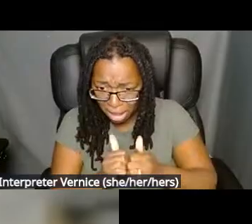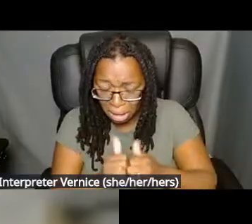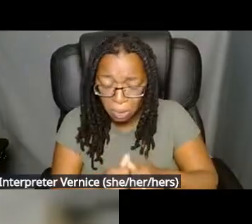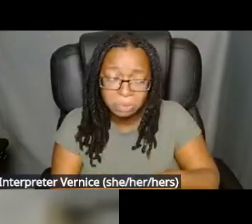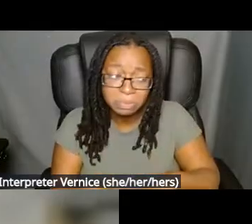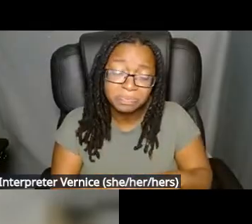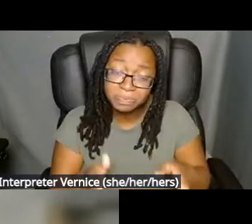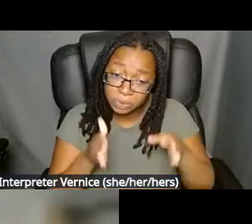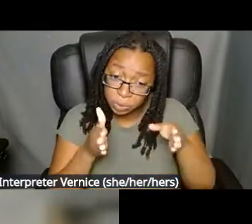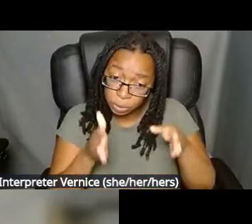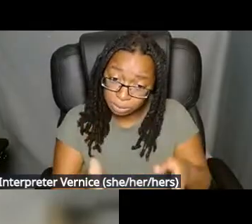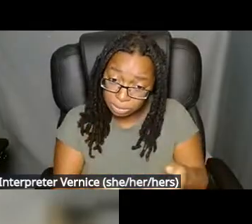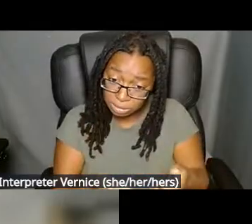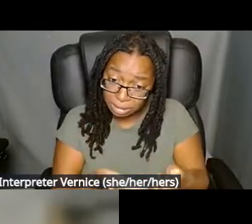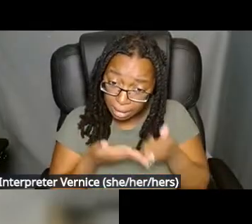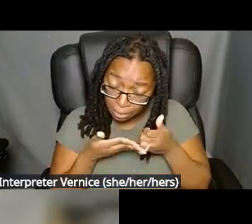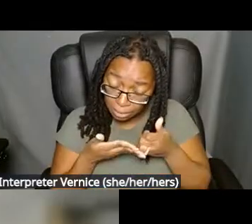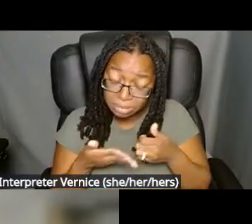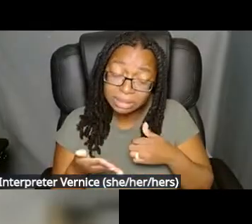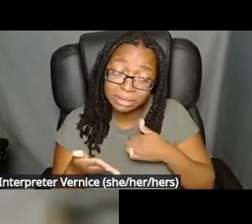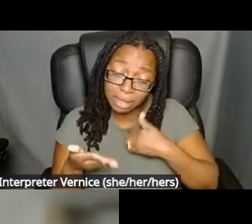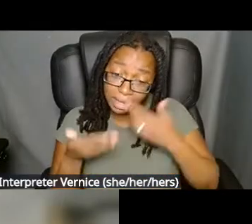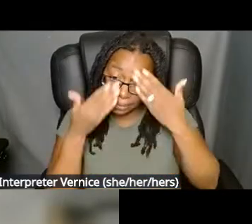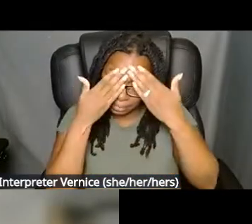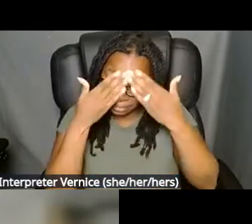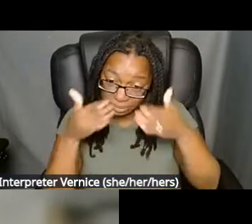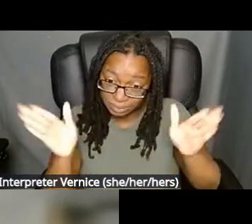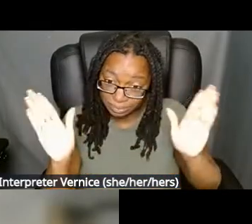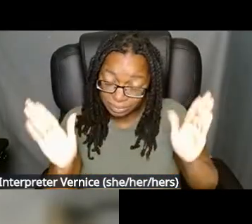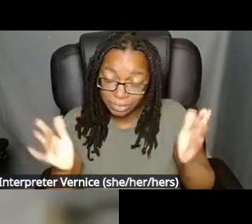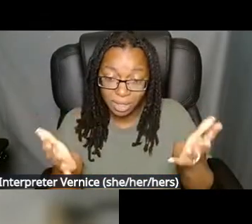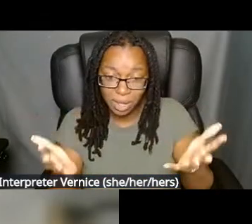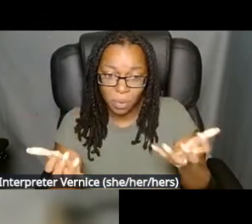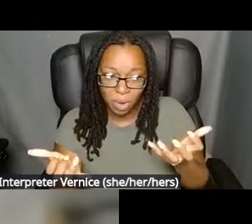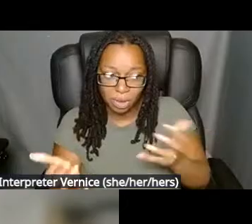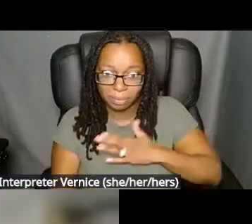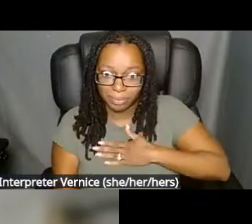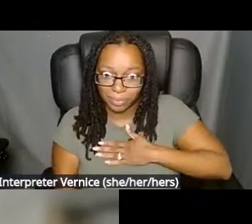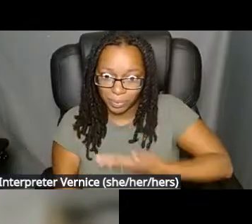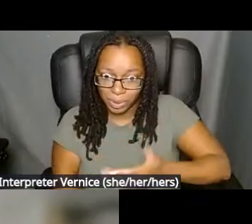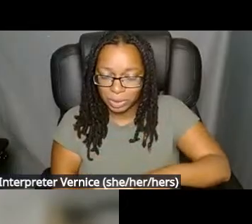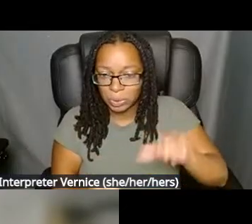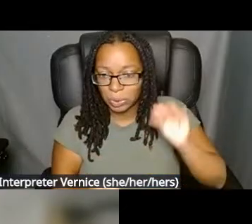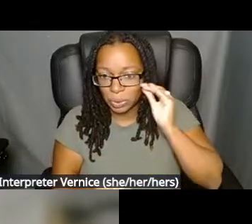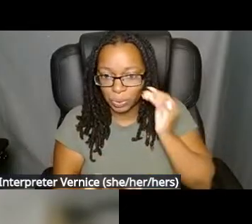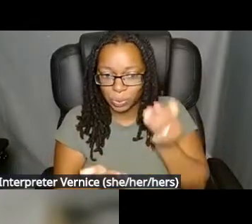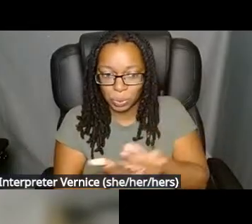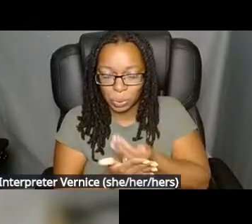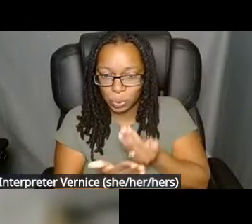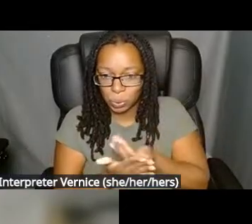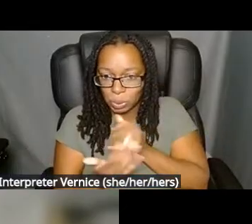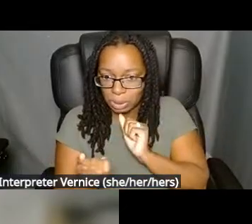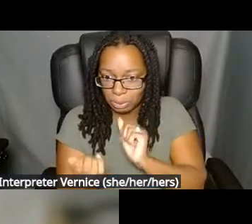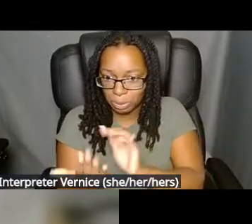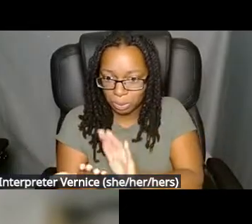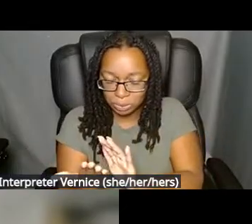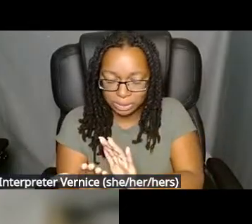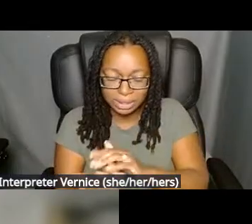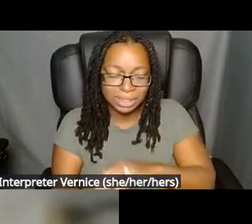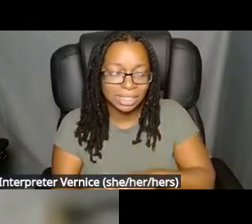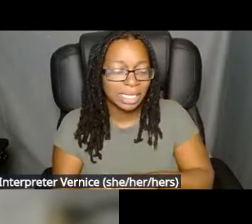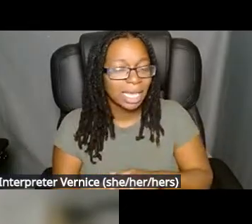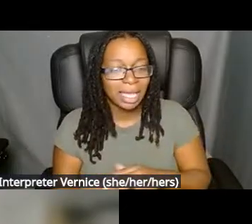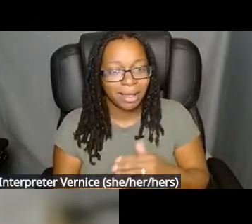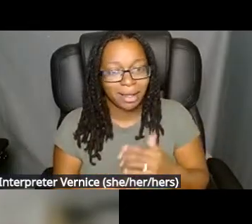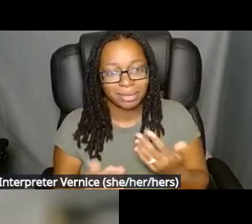I was open-minded. I wanted to learn new ways to do new things, and I was very